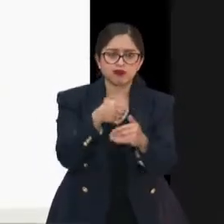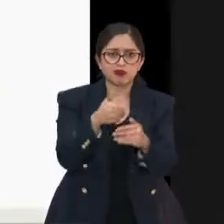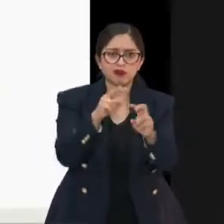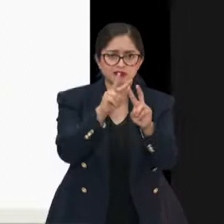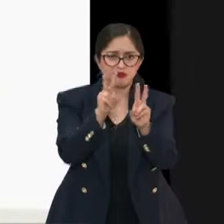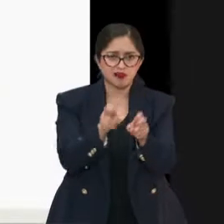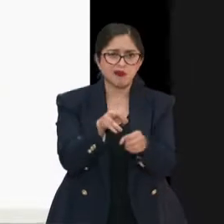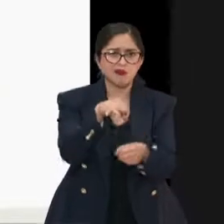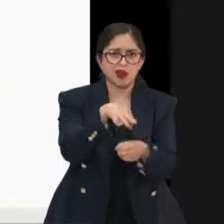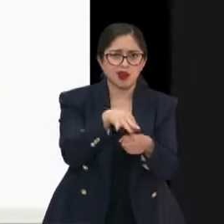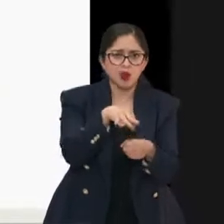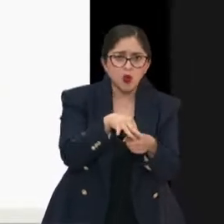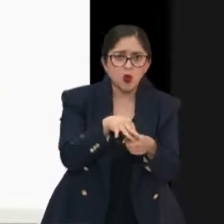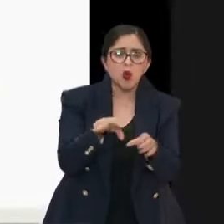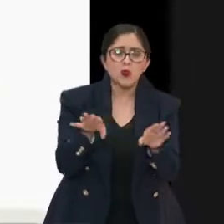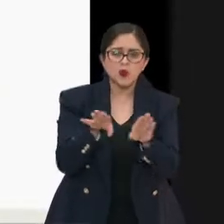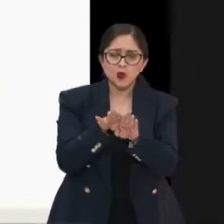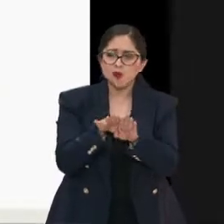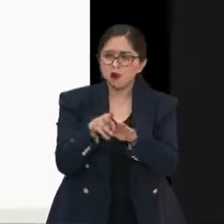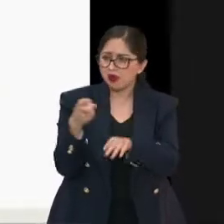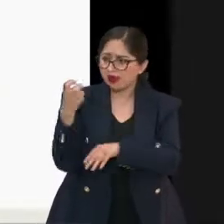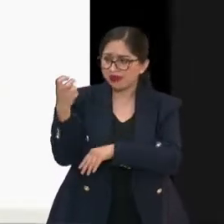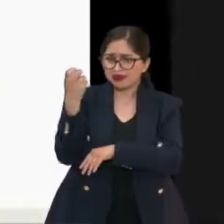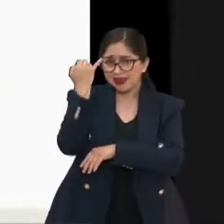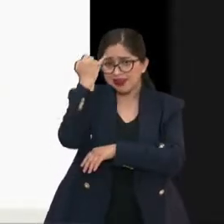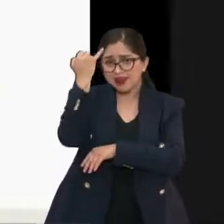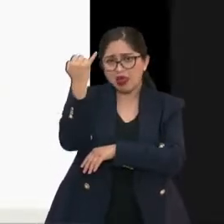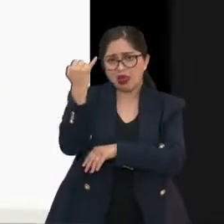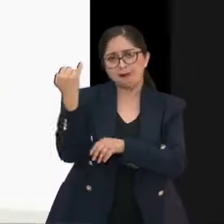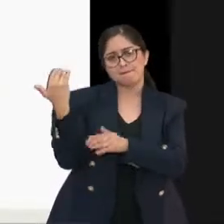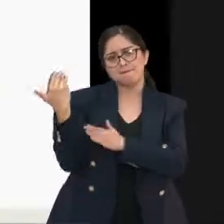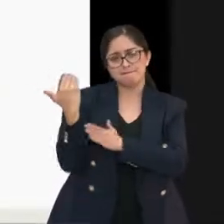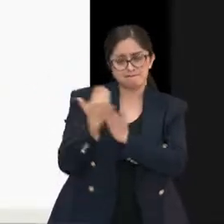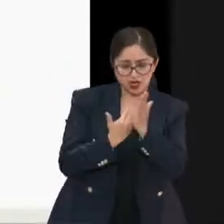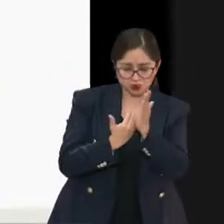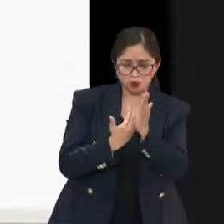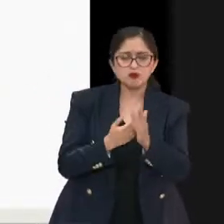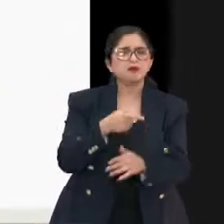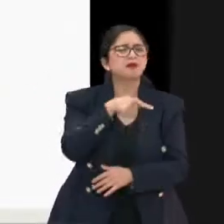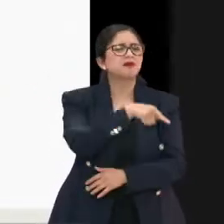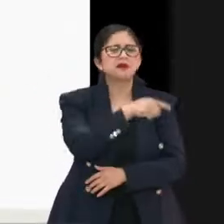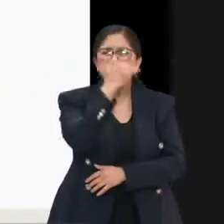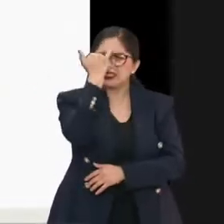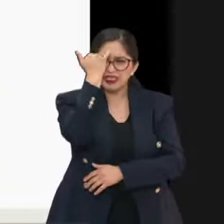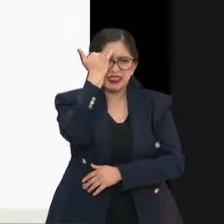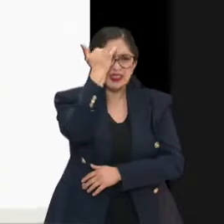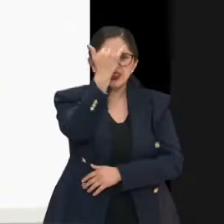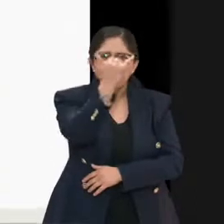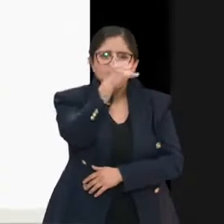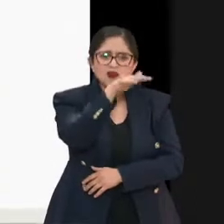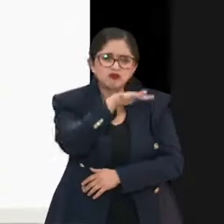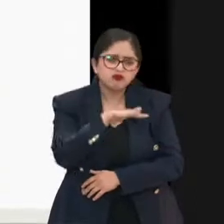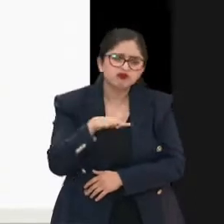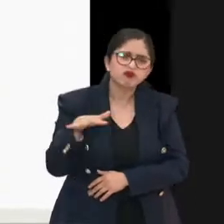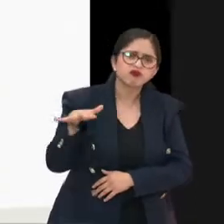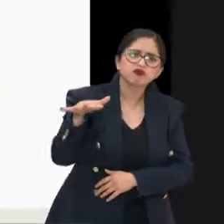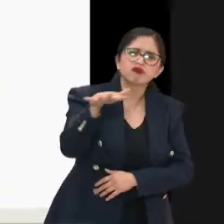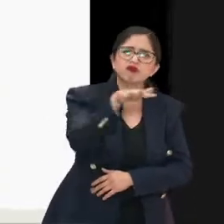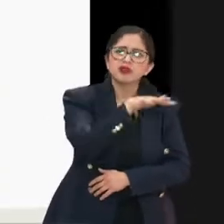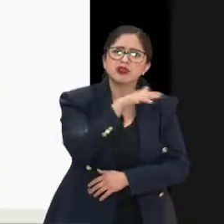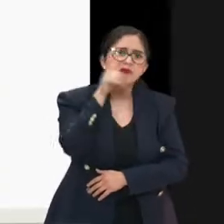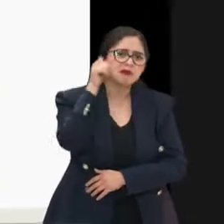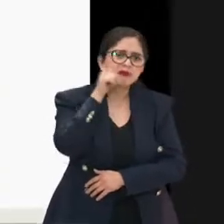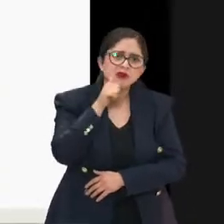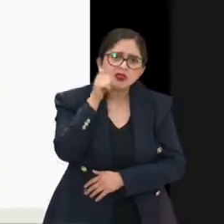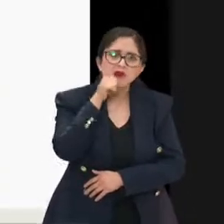the electoral process has been mitigating this idea. So I will be discussing two. The identity is fixed